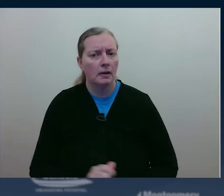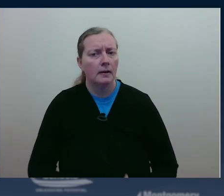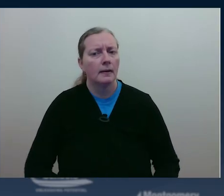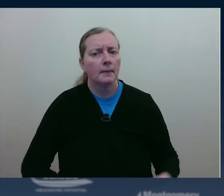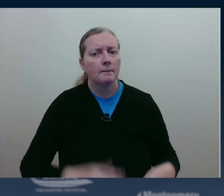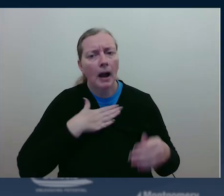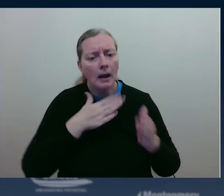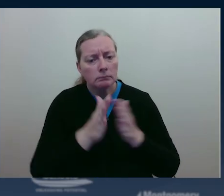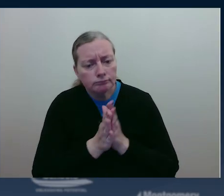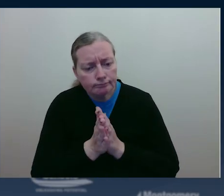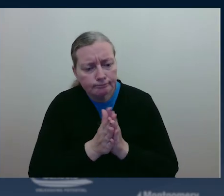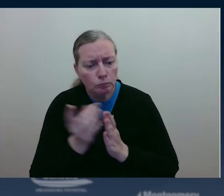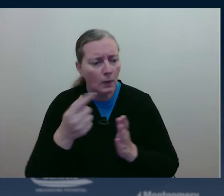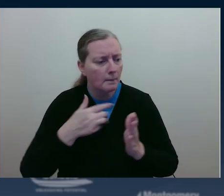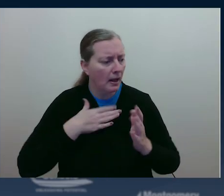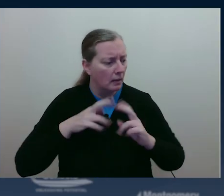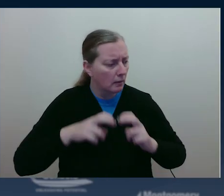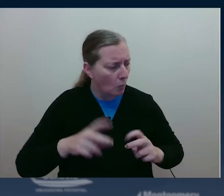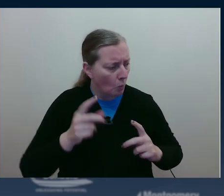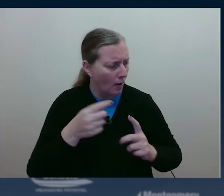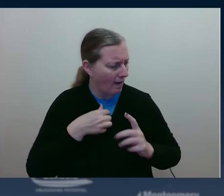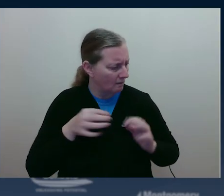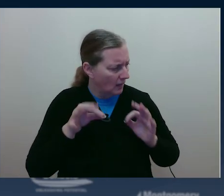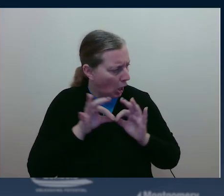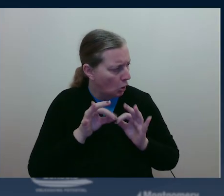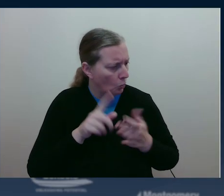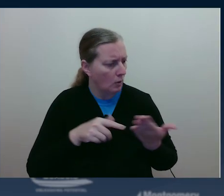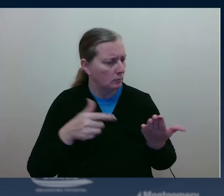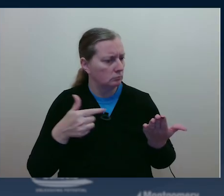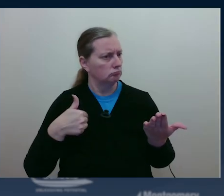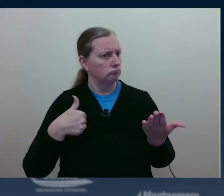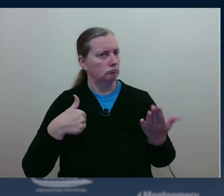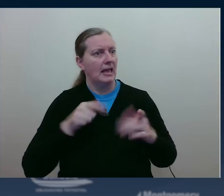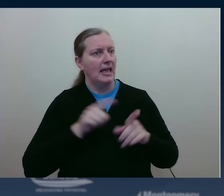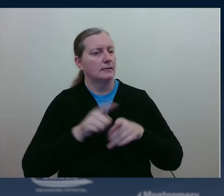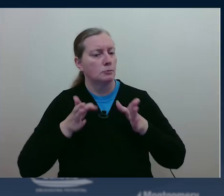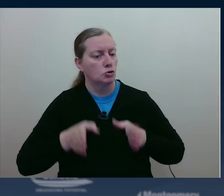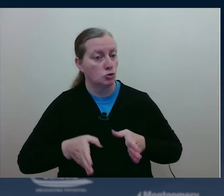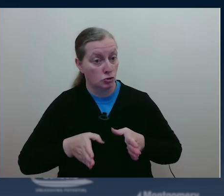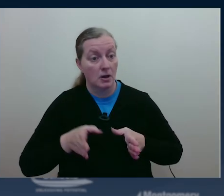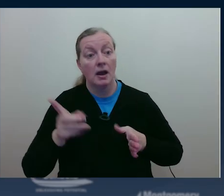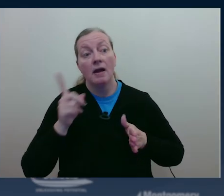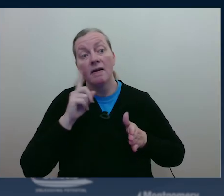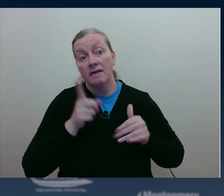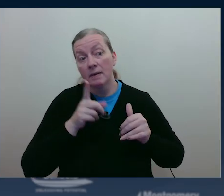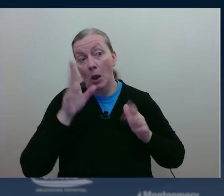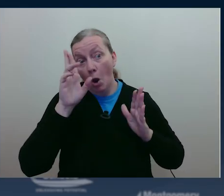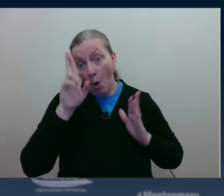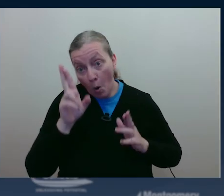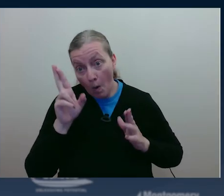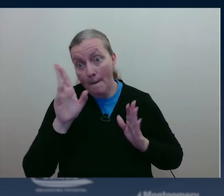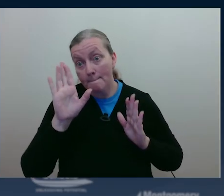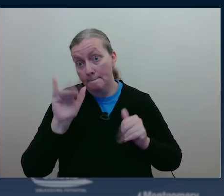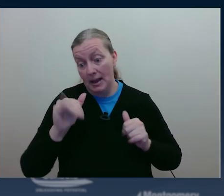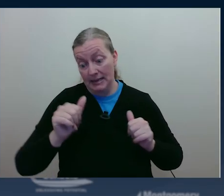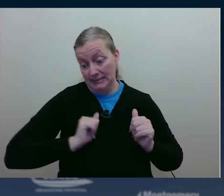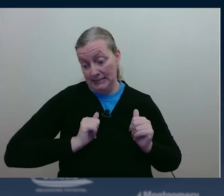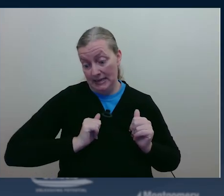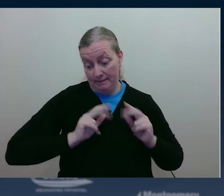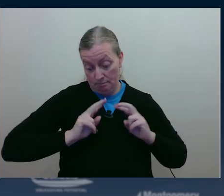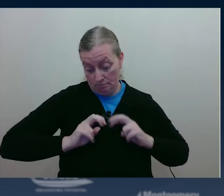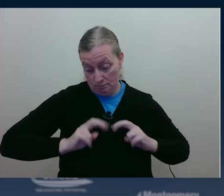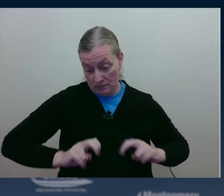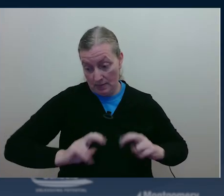values? And we're hoping that by that exploration and that self-awareness, it might help